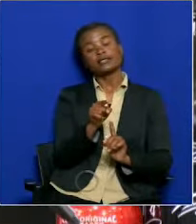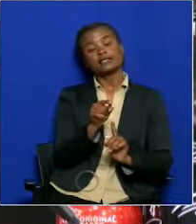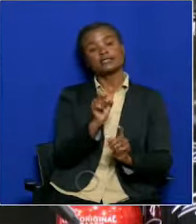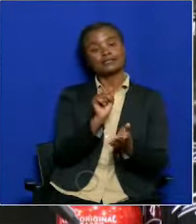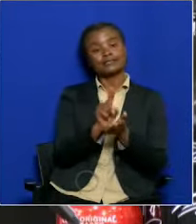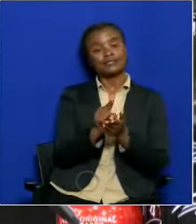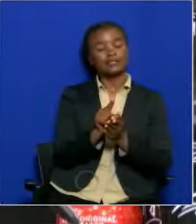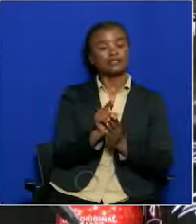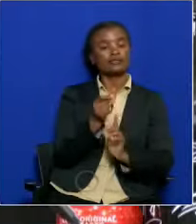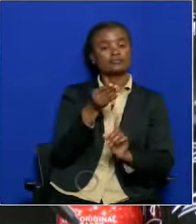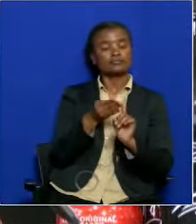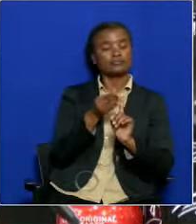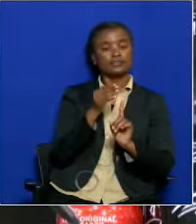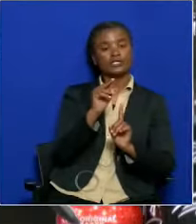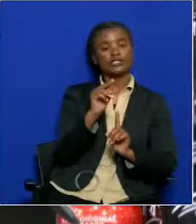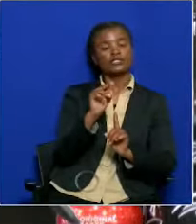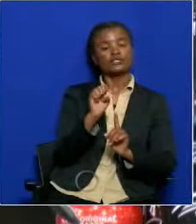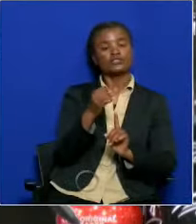Yes. So on the